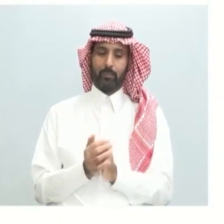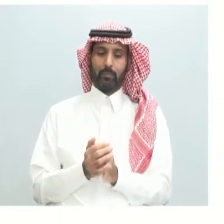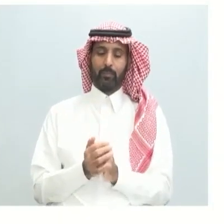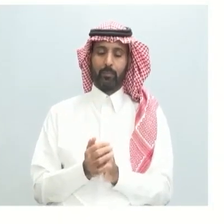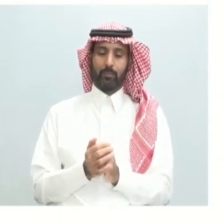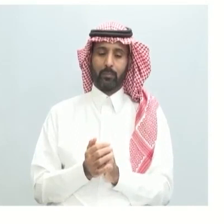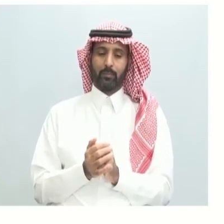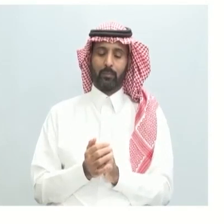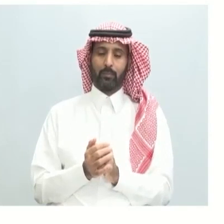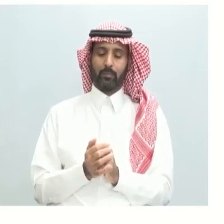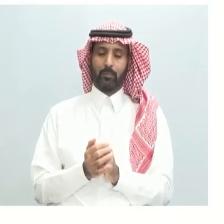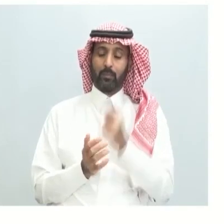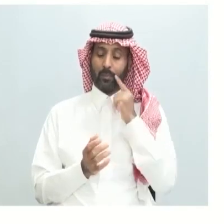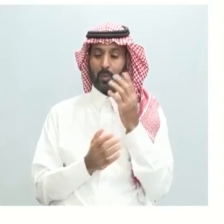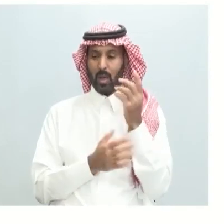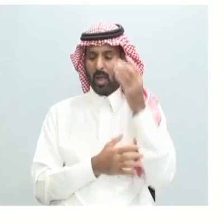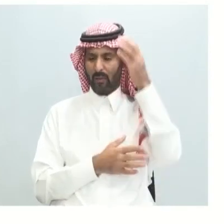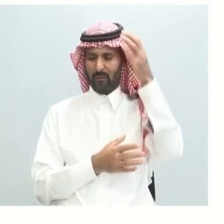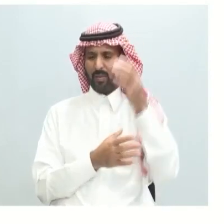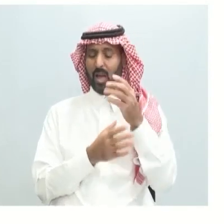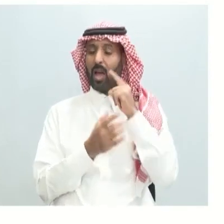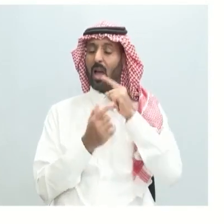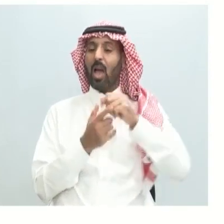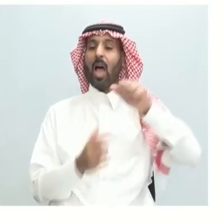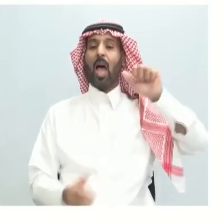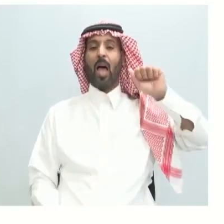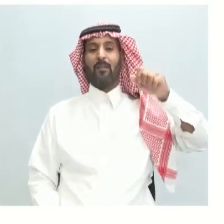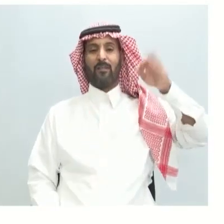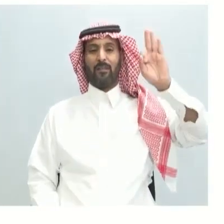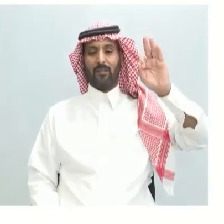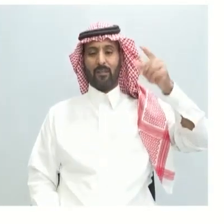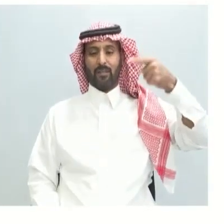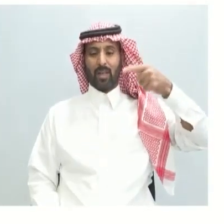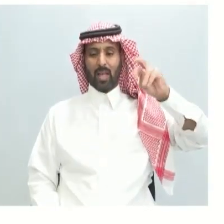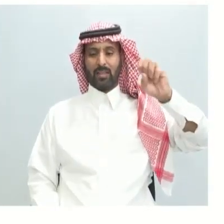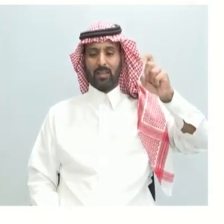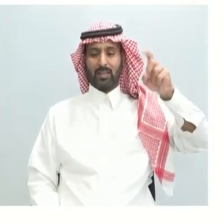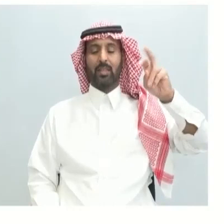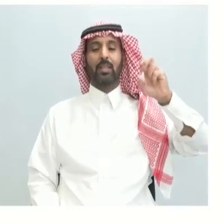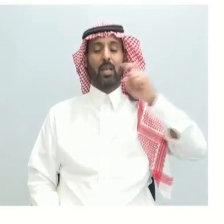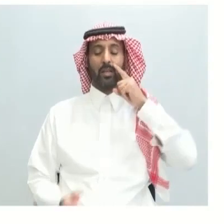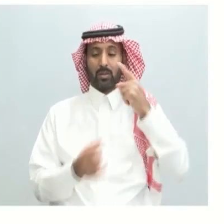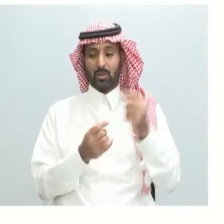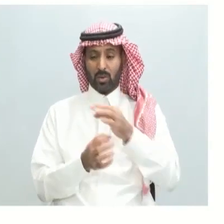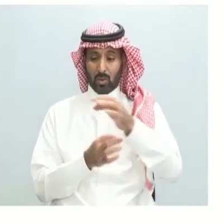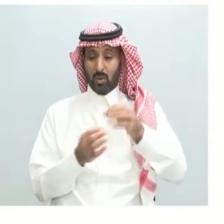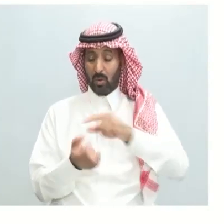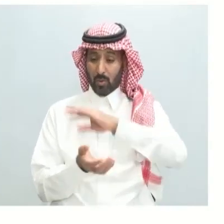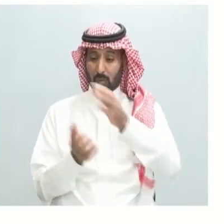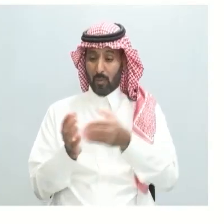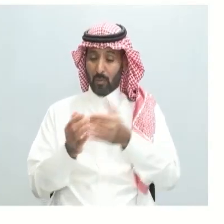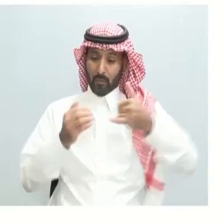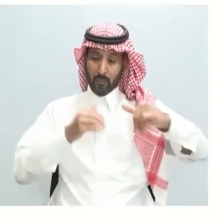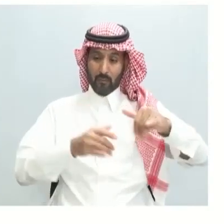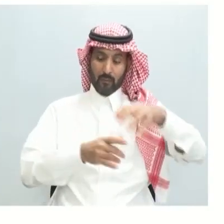listen. Minaret of Jam, Afghanistan. The Minaret of Jam stands in a remote valley, surrounded by